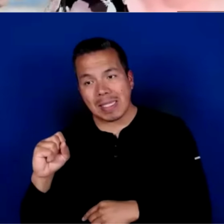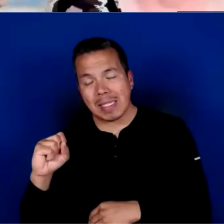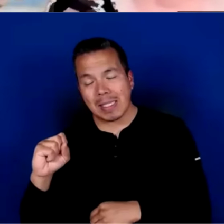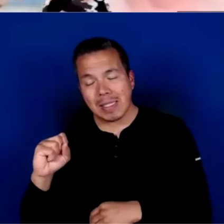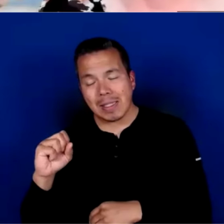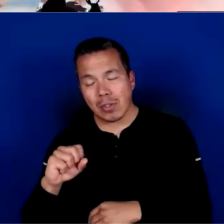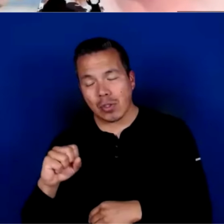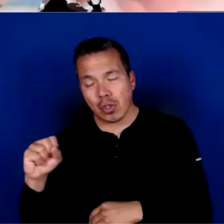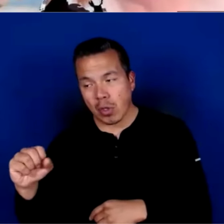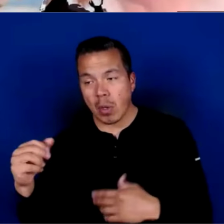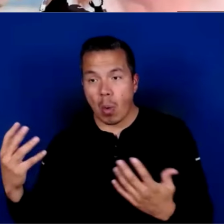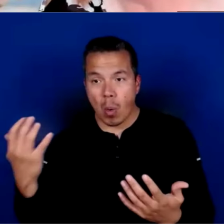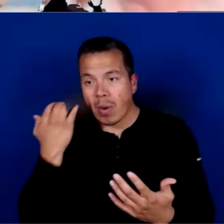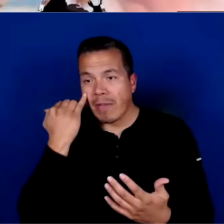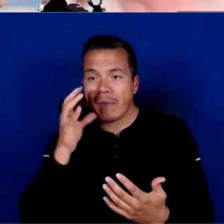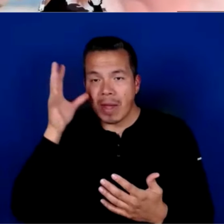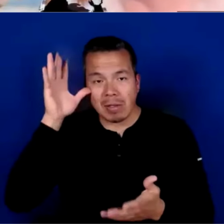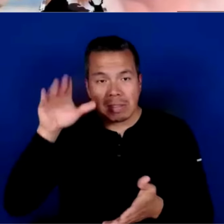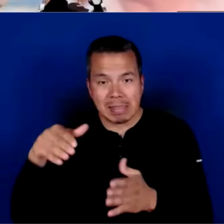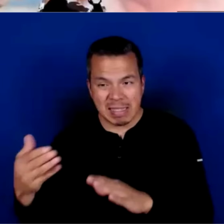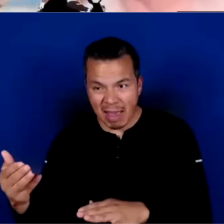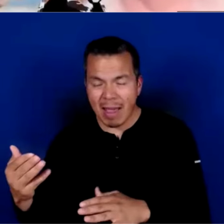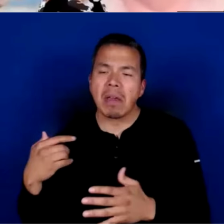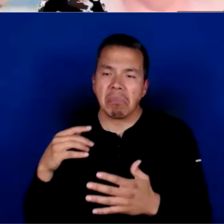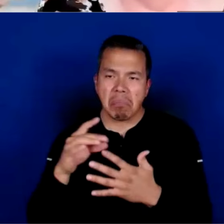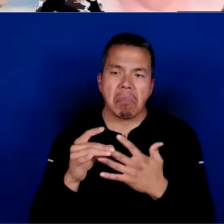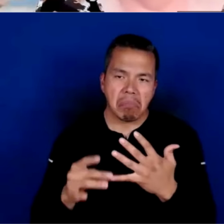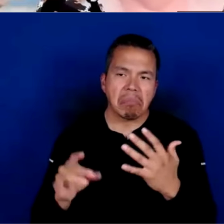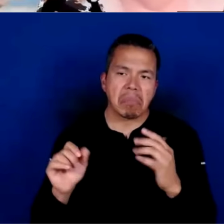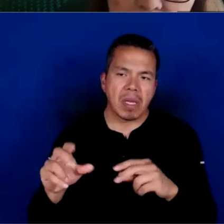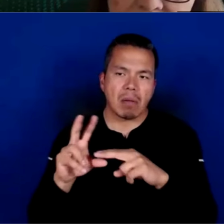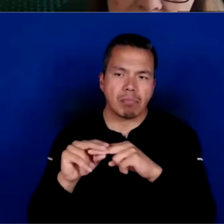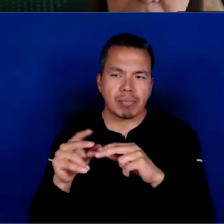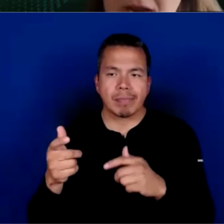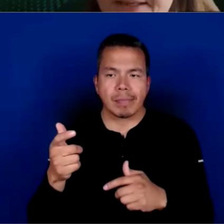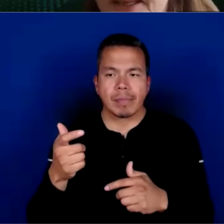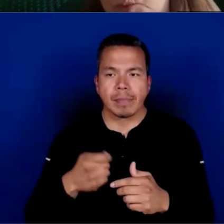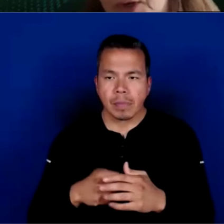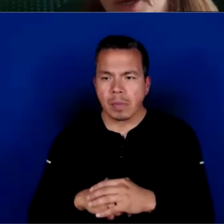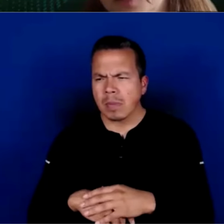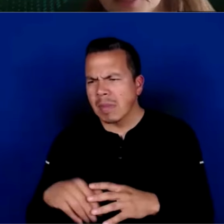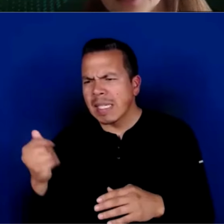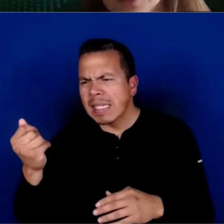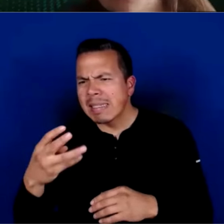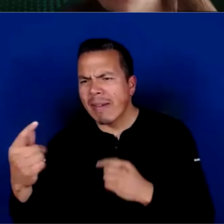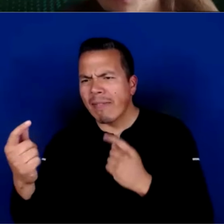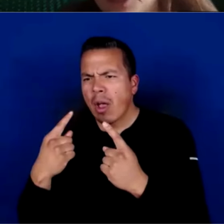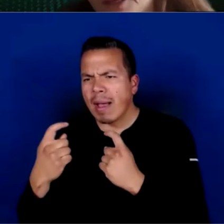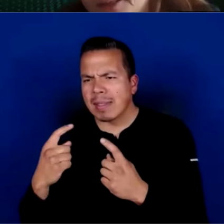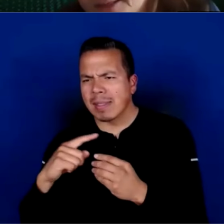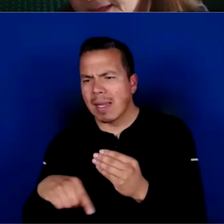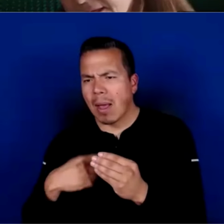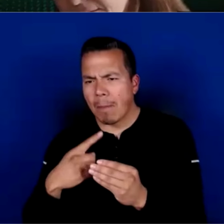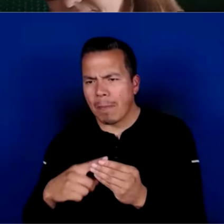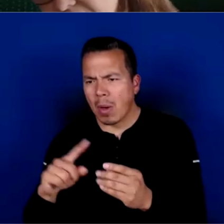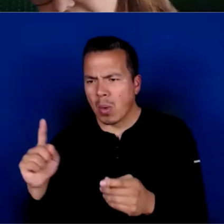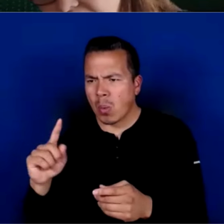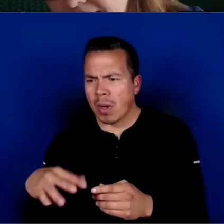died. So those are some other options for folks to take a look at. Several people are asking where they can